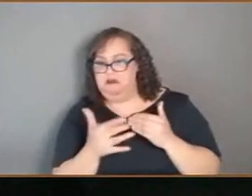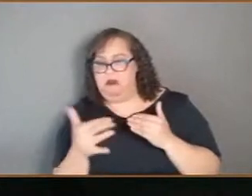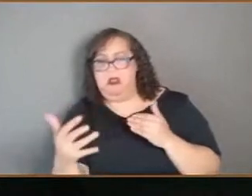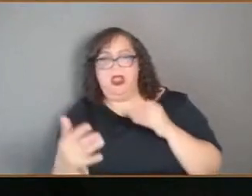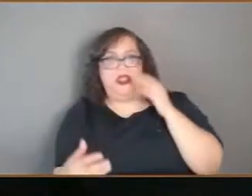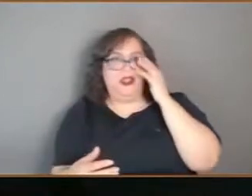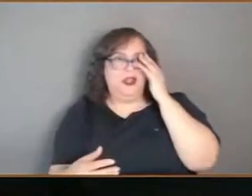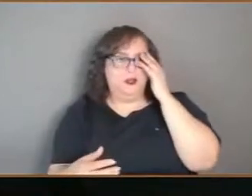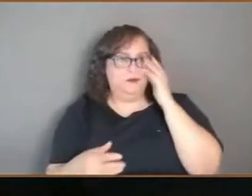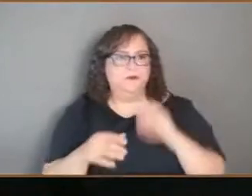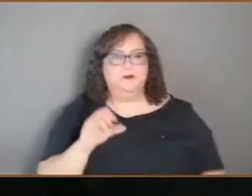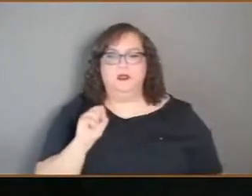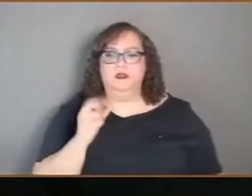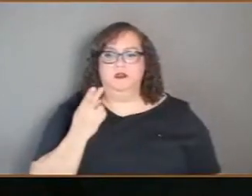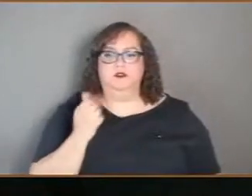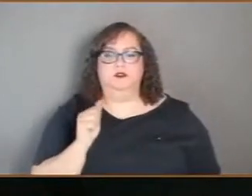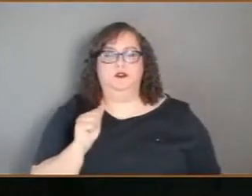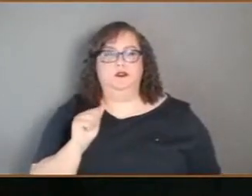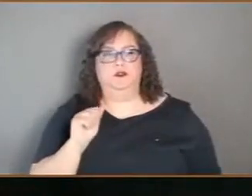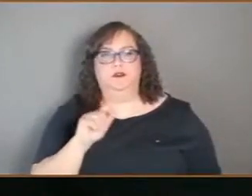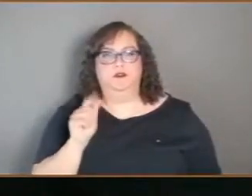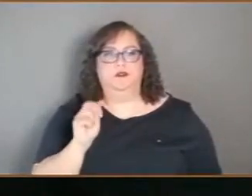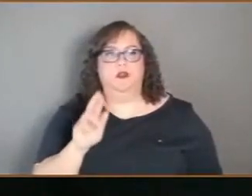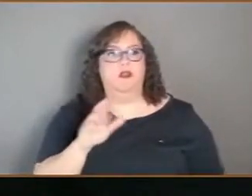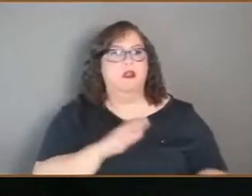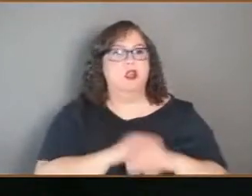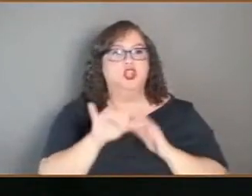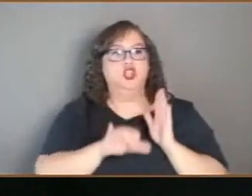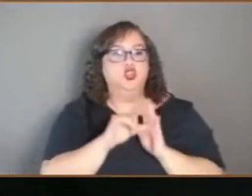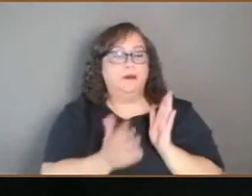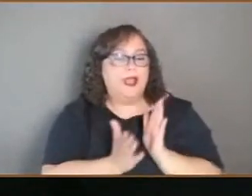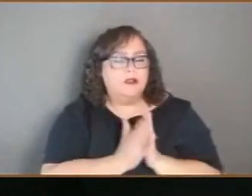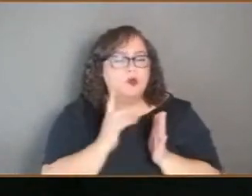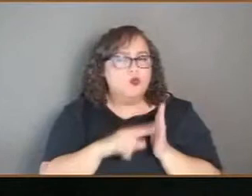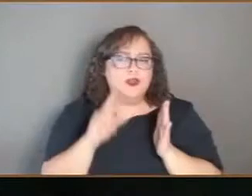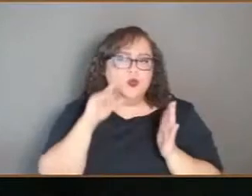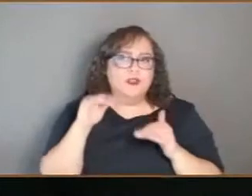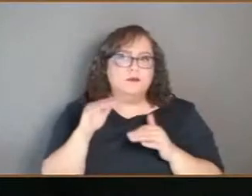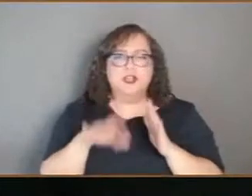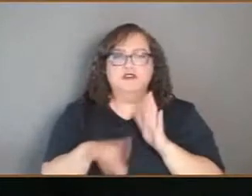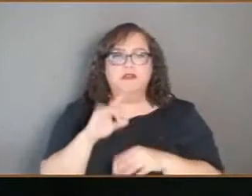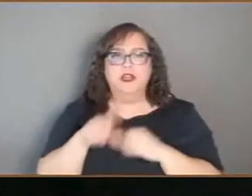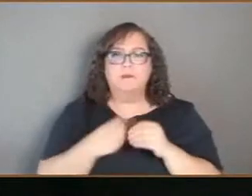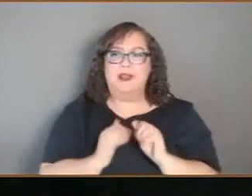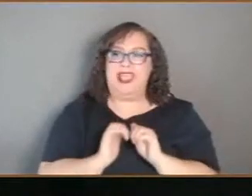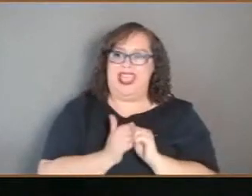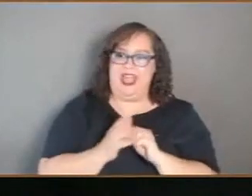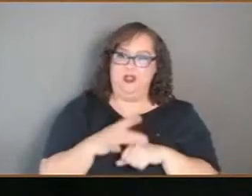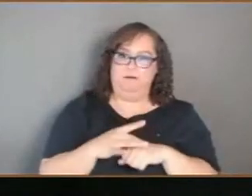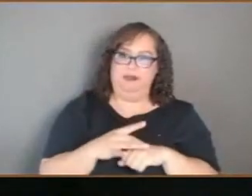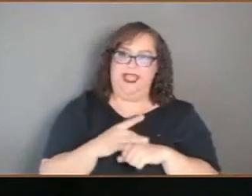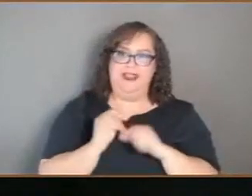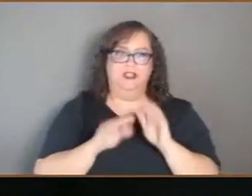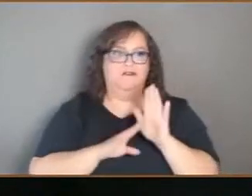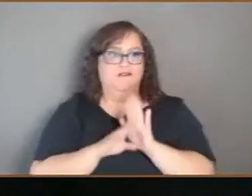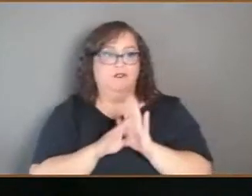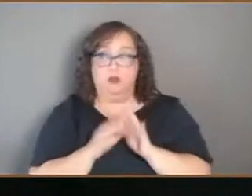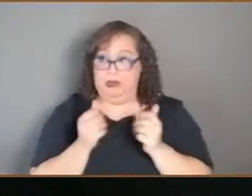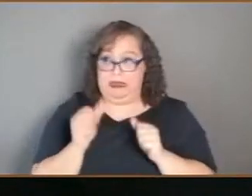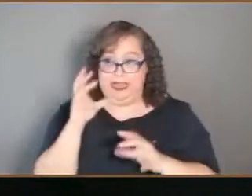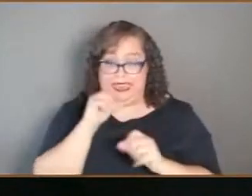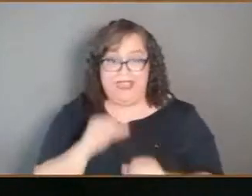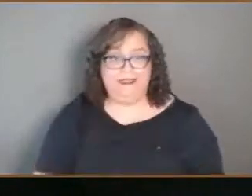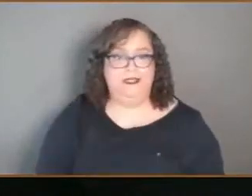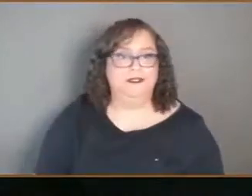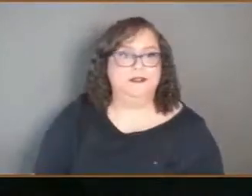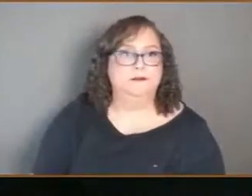Shazar on YouTube asks, what do you expect to find out about how the planets formed? Any guesses? So we're going to